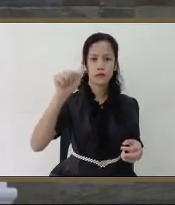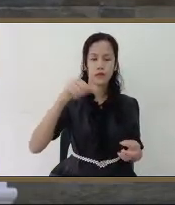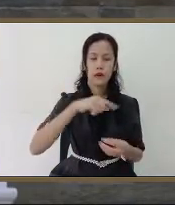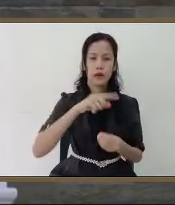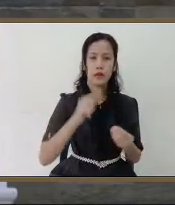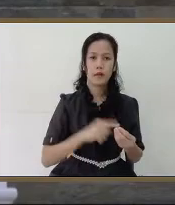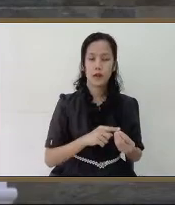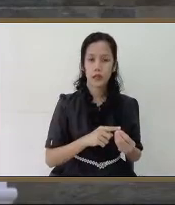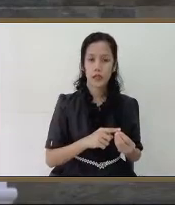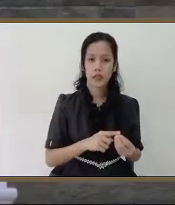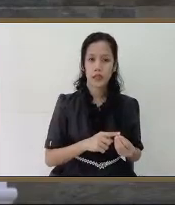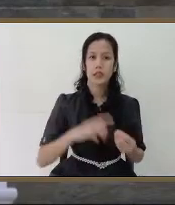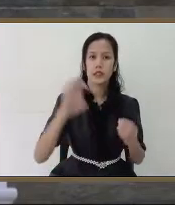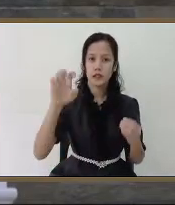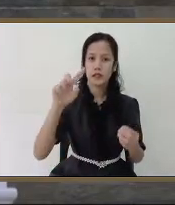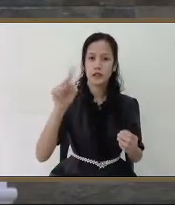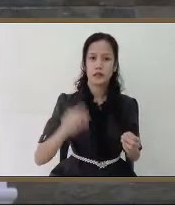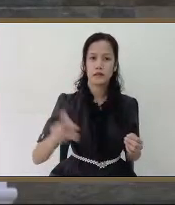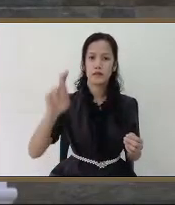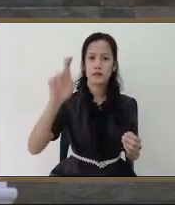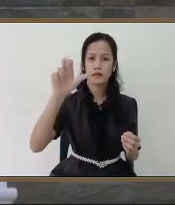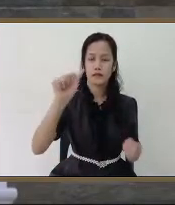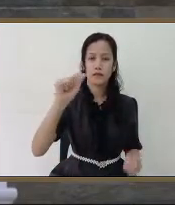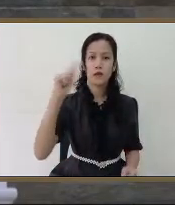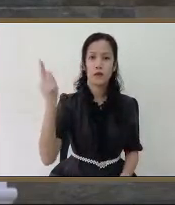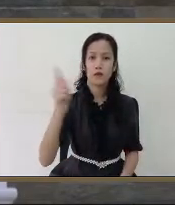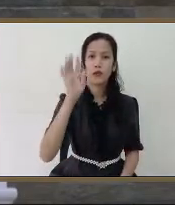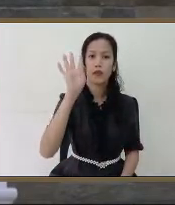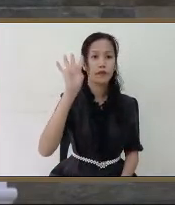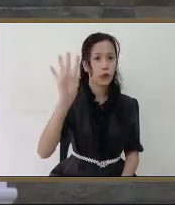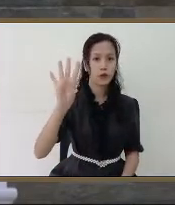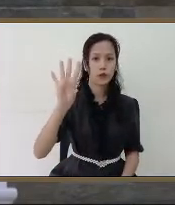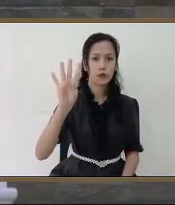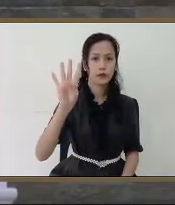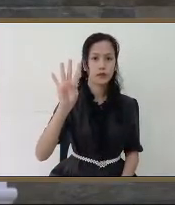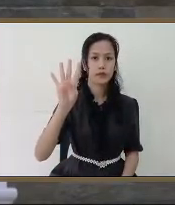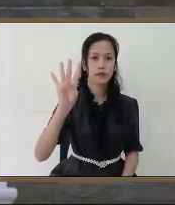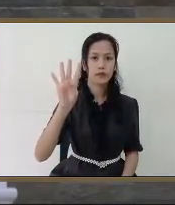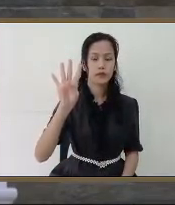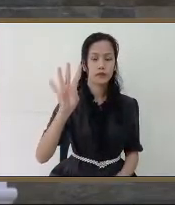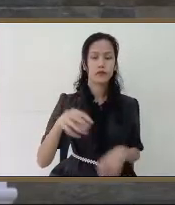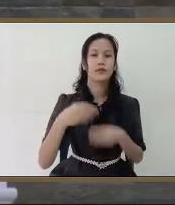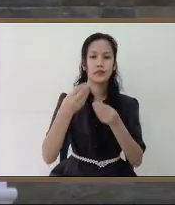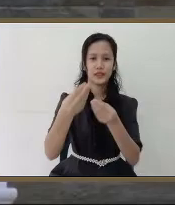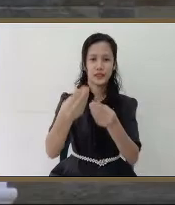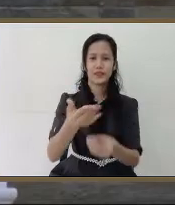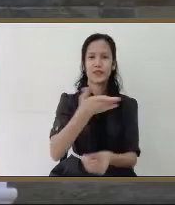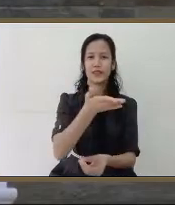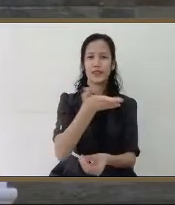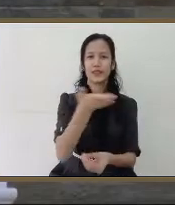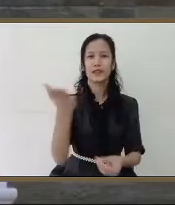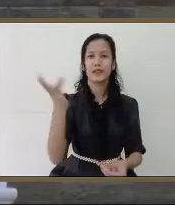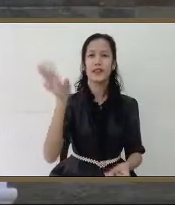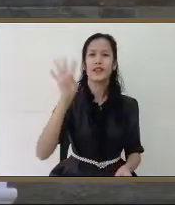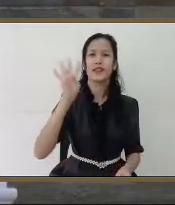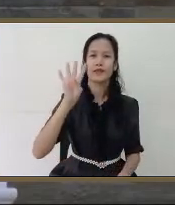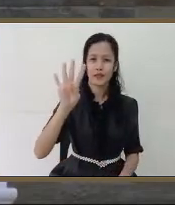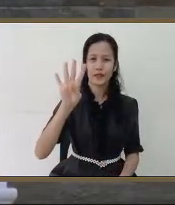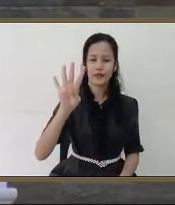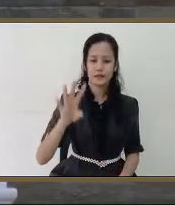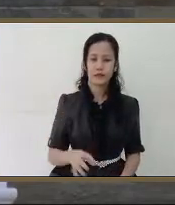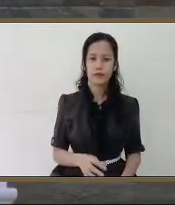Ezra. Okay? Apat lamang po ito. Bibigay ko po sa inyo itong apat na ito. And then,